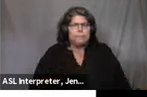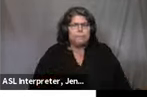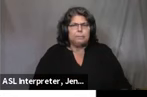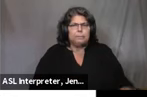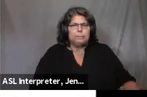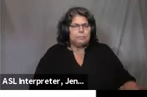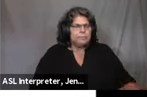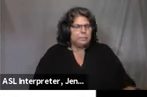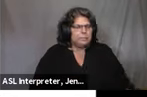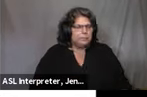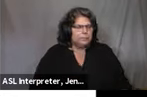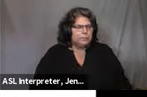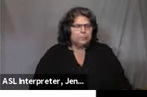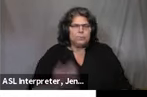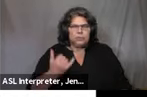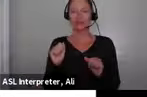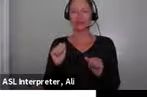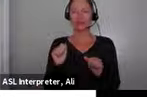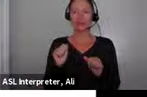Let me just lower your hand.